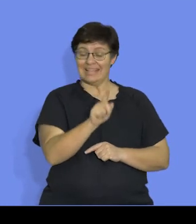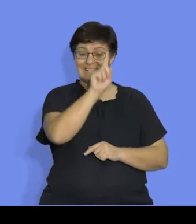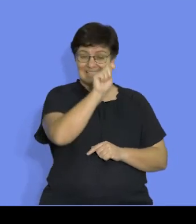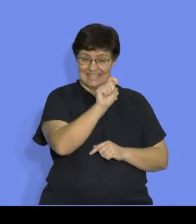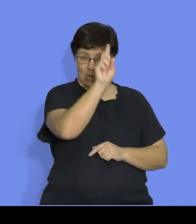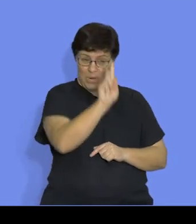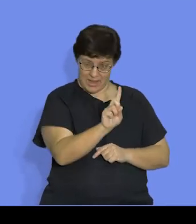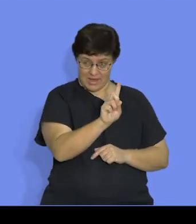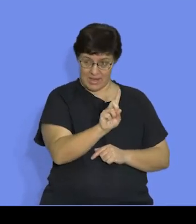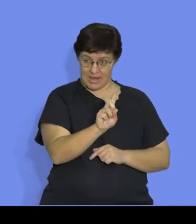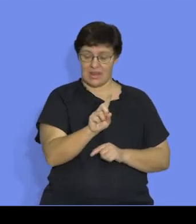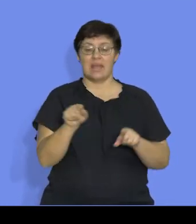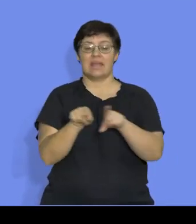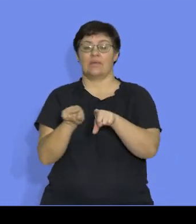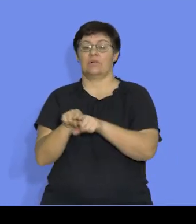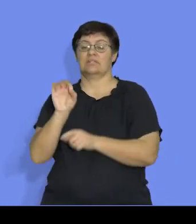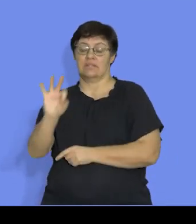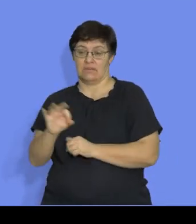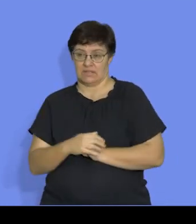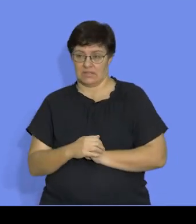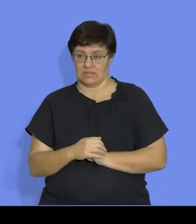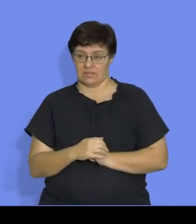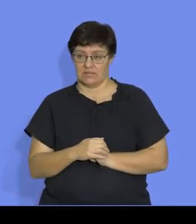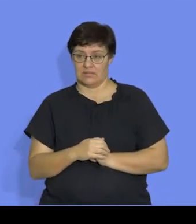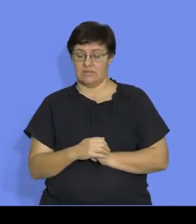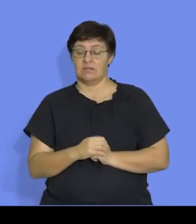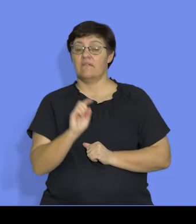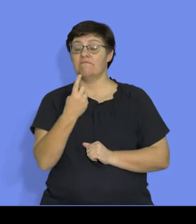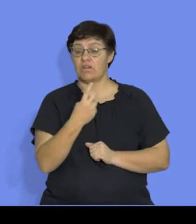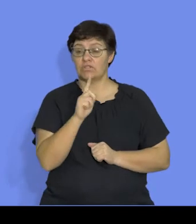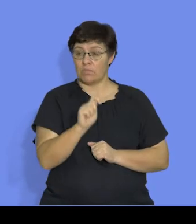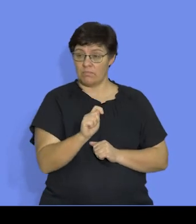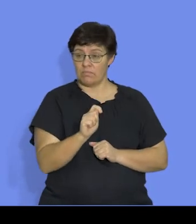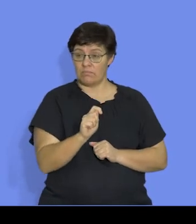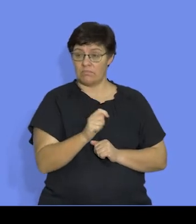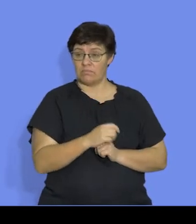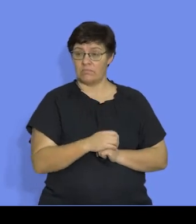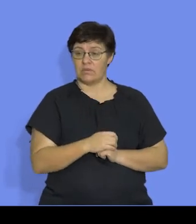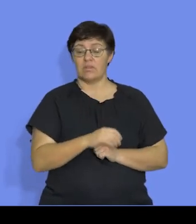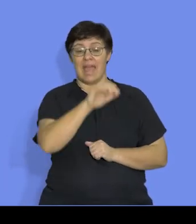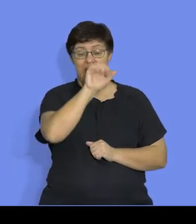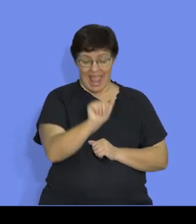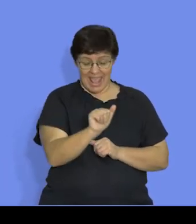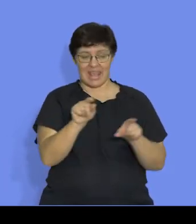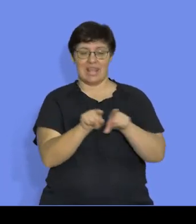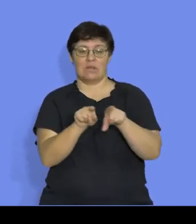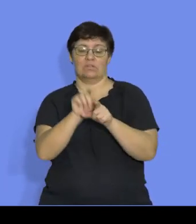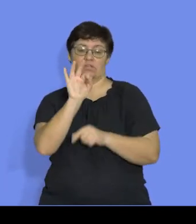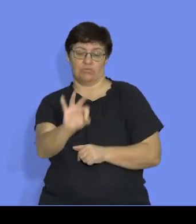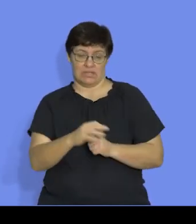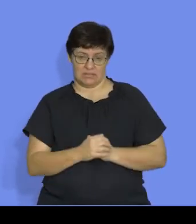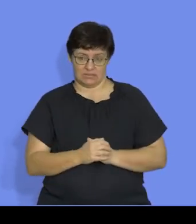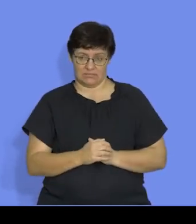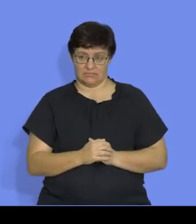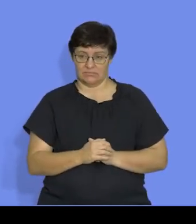that T1 is equal to 3, and the first term is actually 3, so I can immediately tell that A